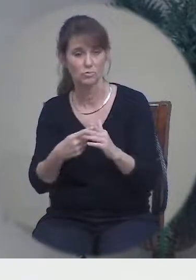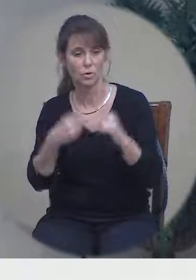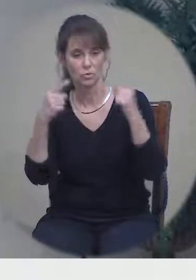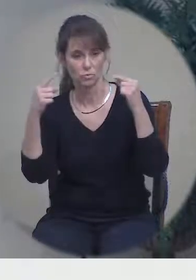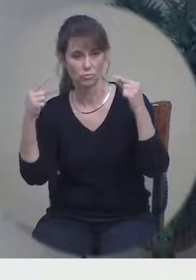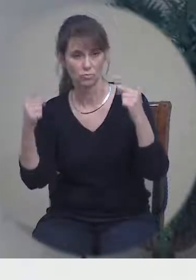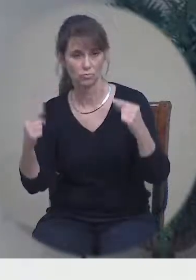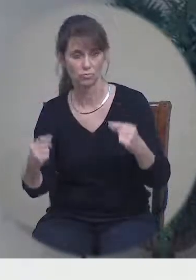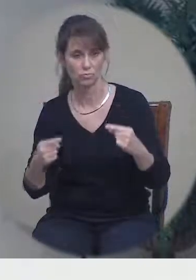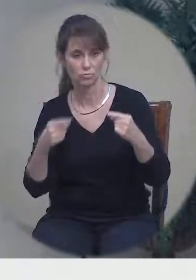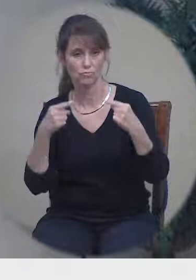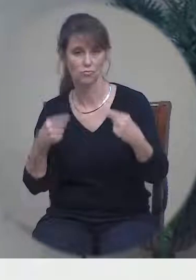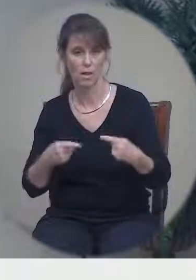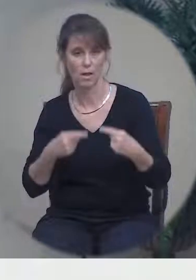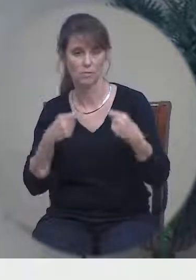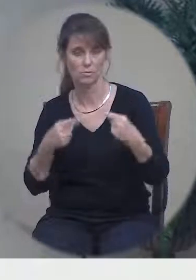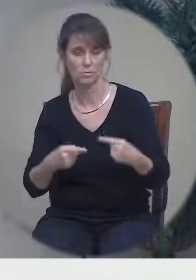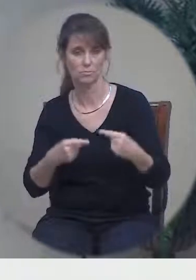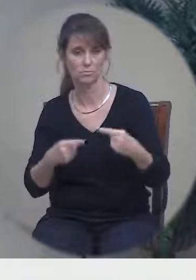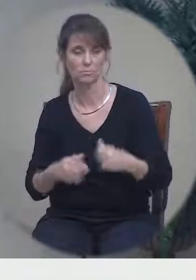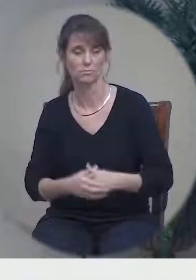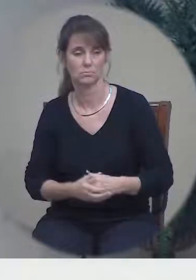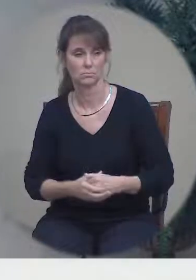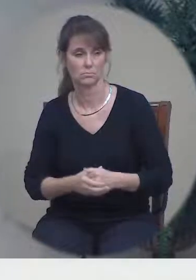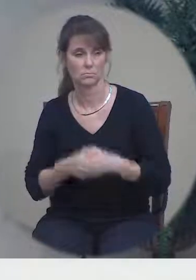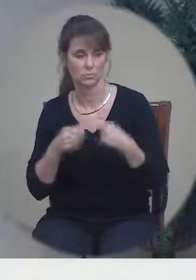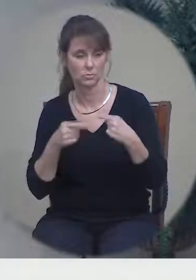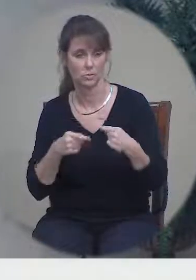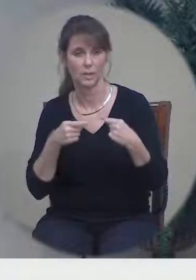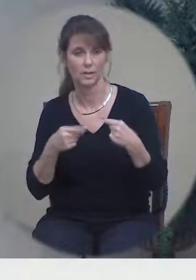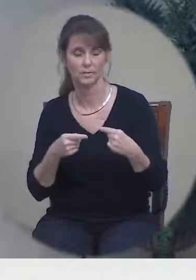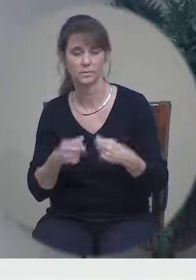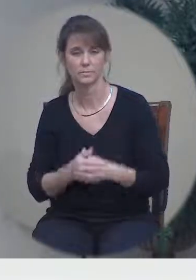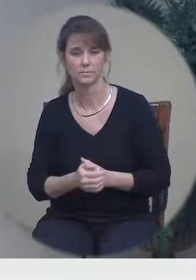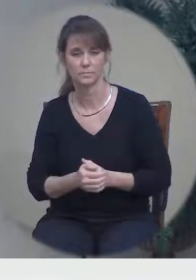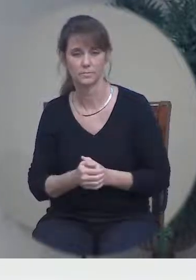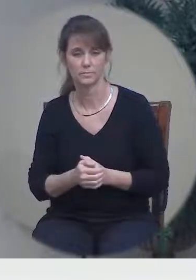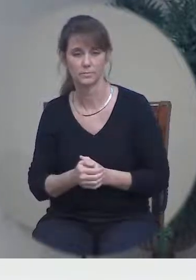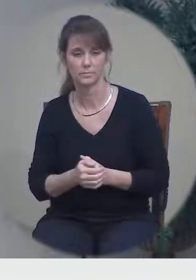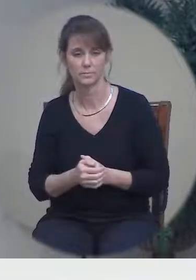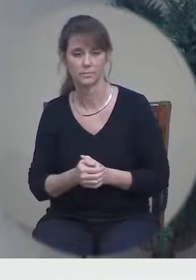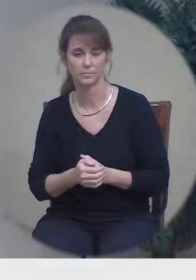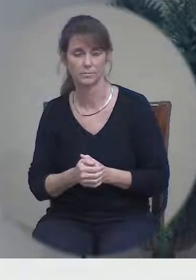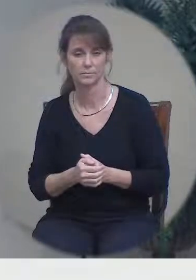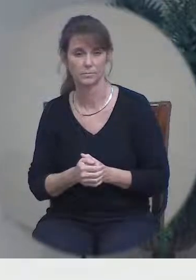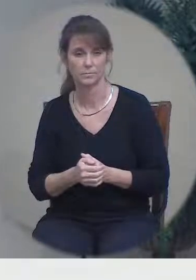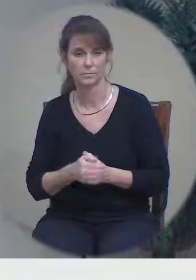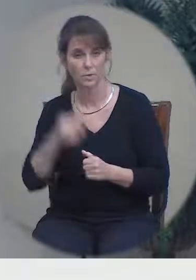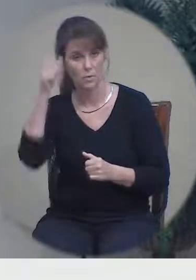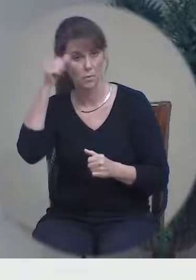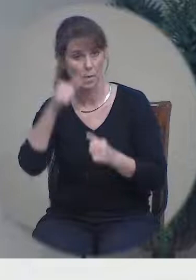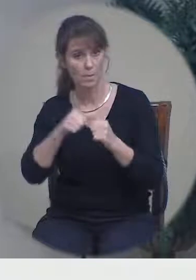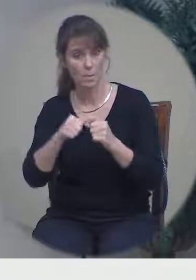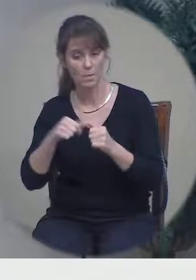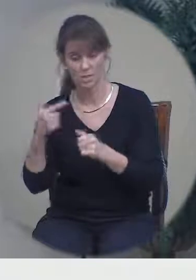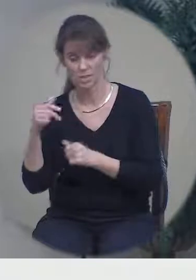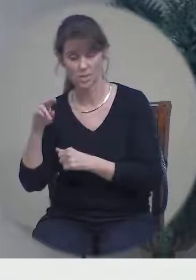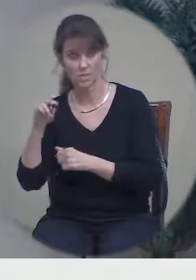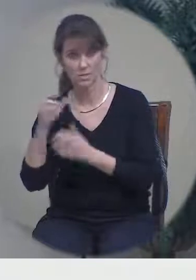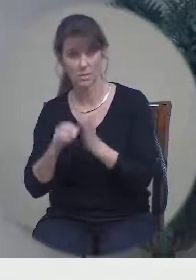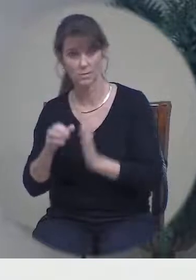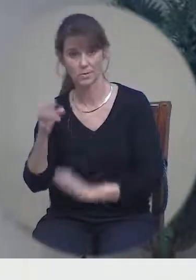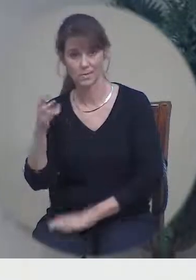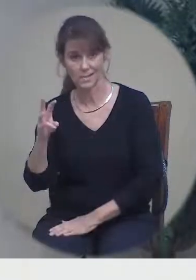Job. I don't think the parallel's intentional, but you remember when the floods came upon the earth in Genesis 6, and